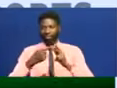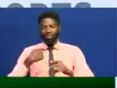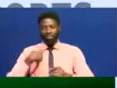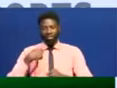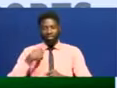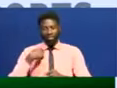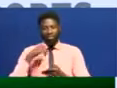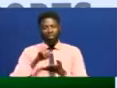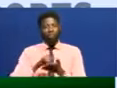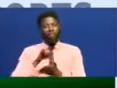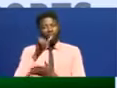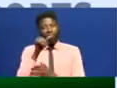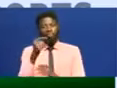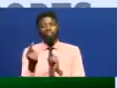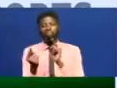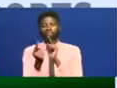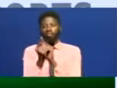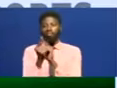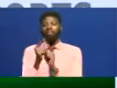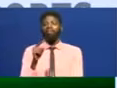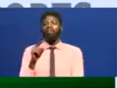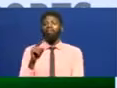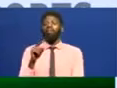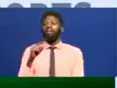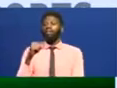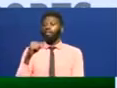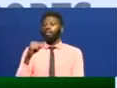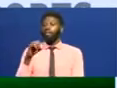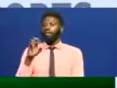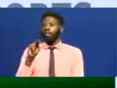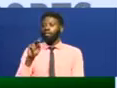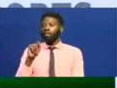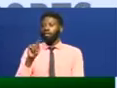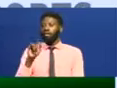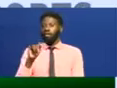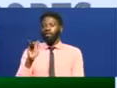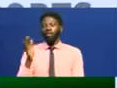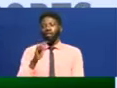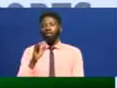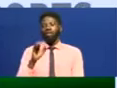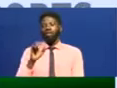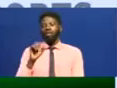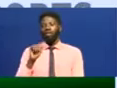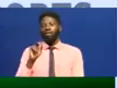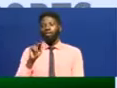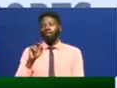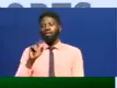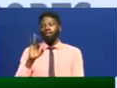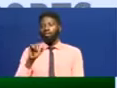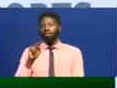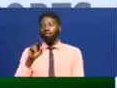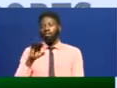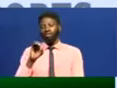Mr. Gianni Infantino, the president of FIFA, and within 1 month, that ban was lifted.